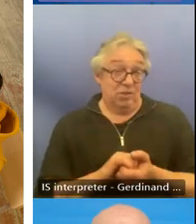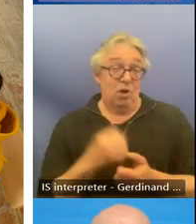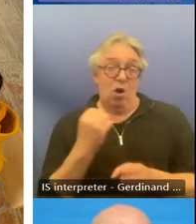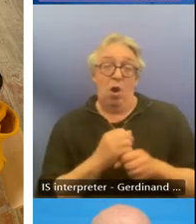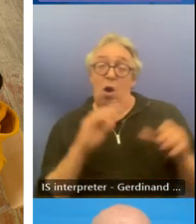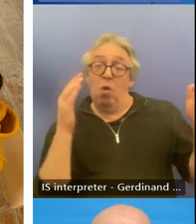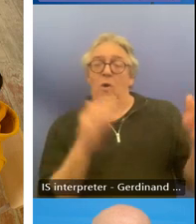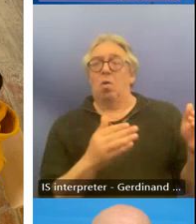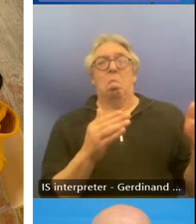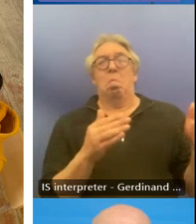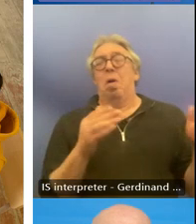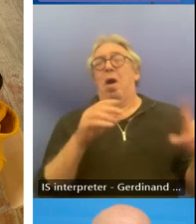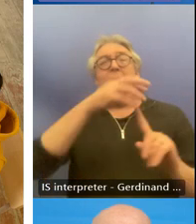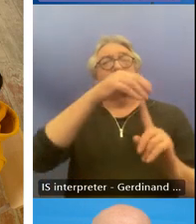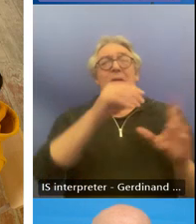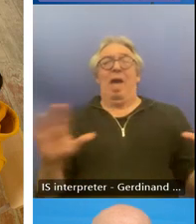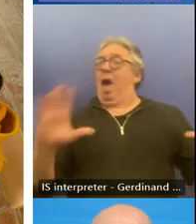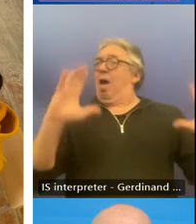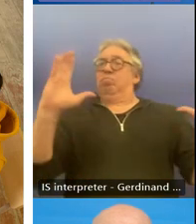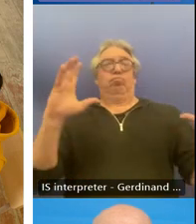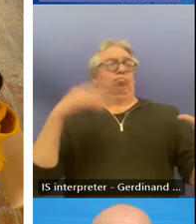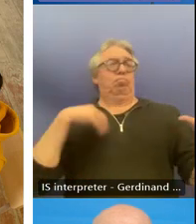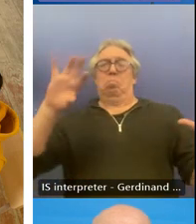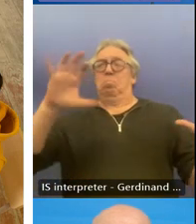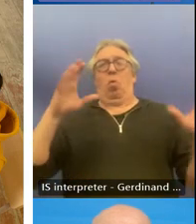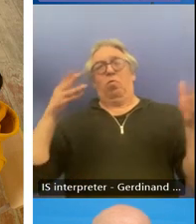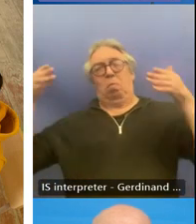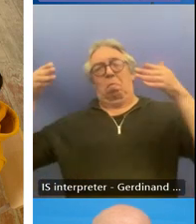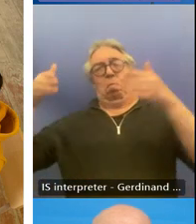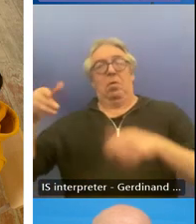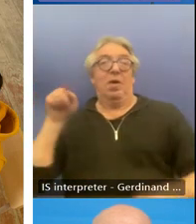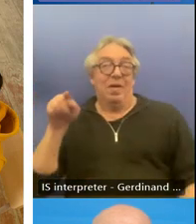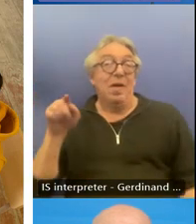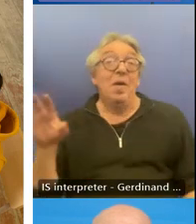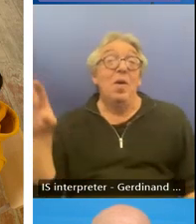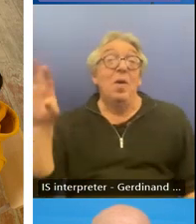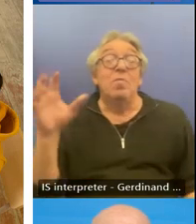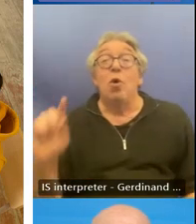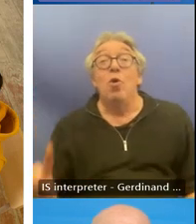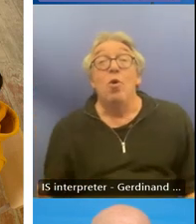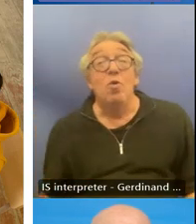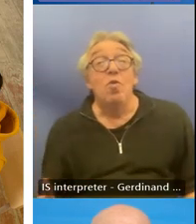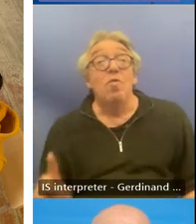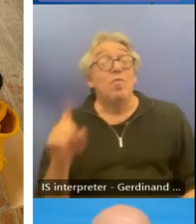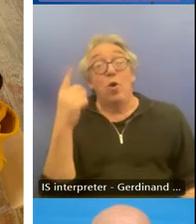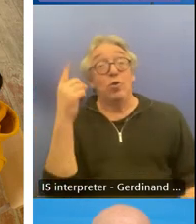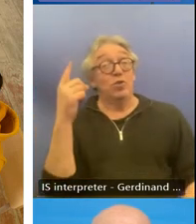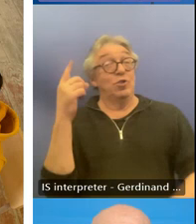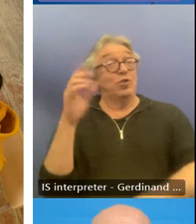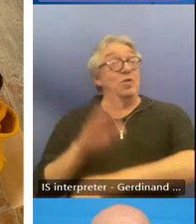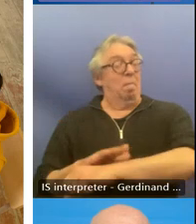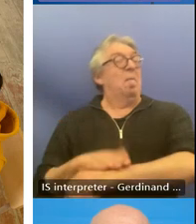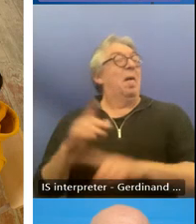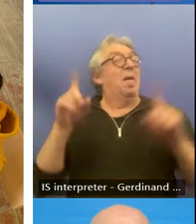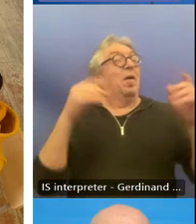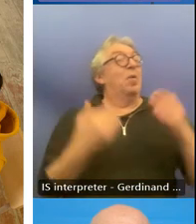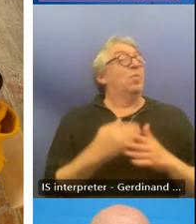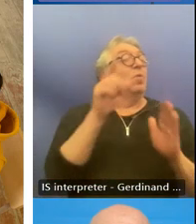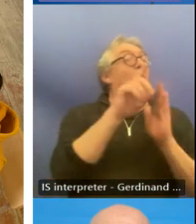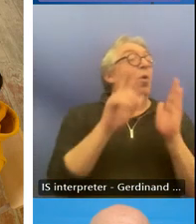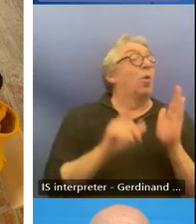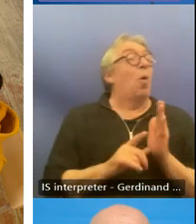Tavush Mars, where the Mars that was the first Mars where all these procedures have been piloted, and now it is